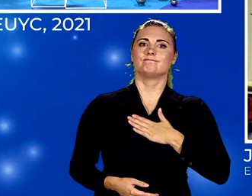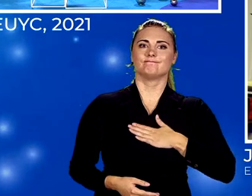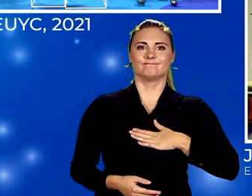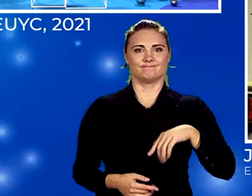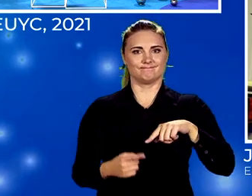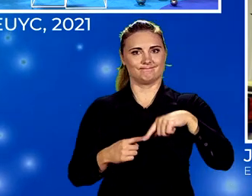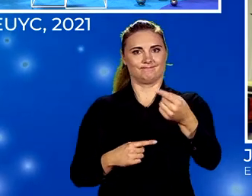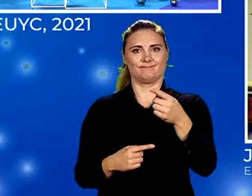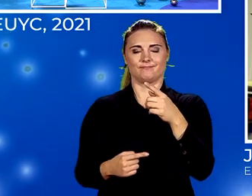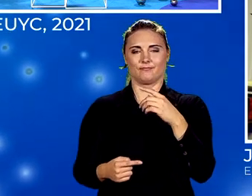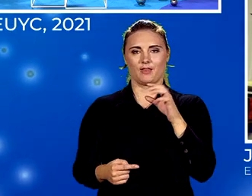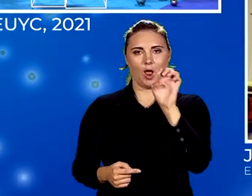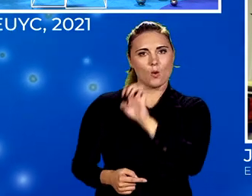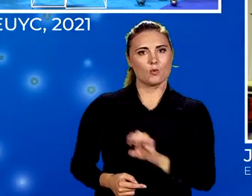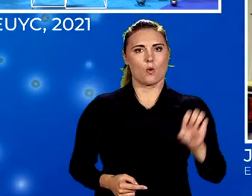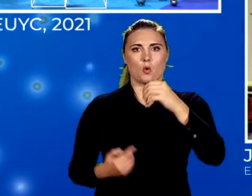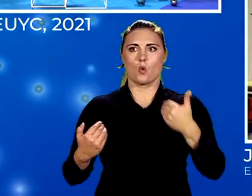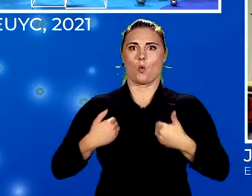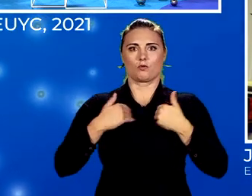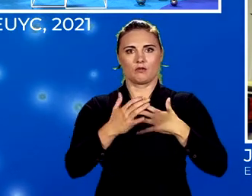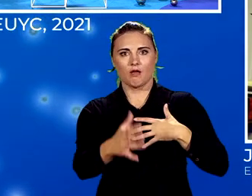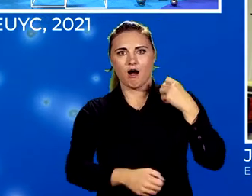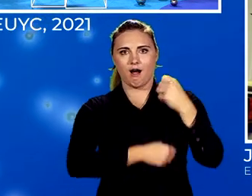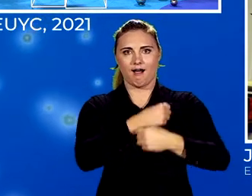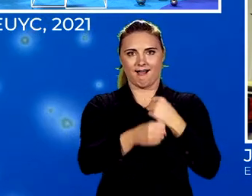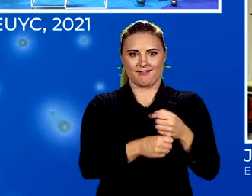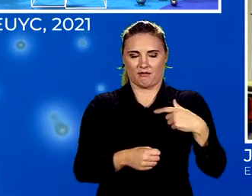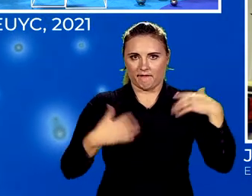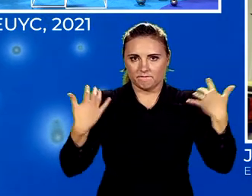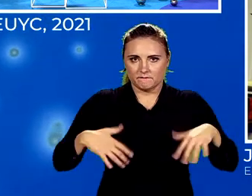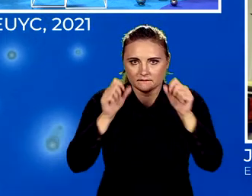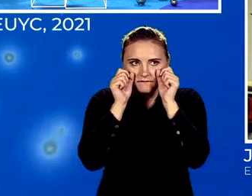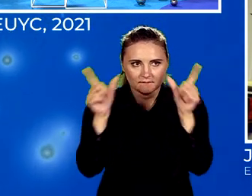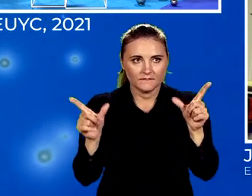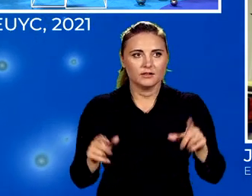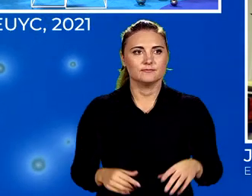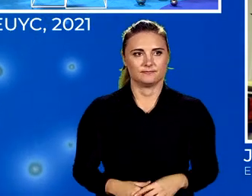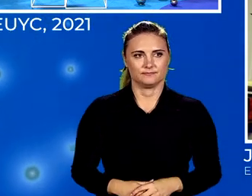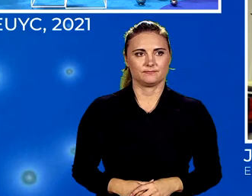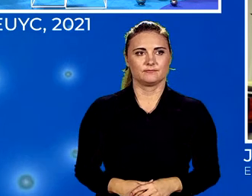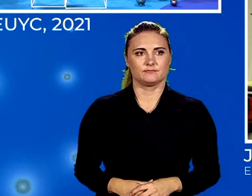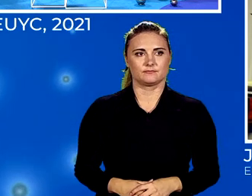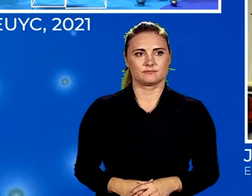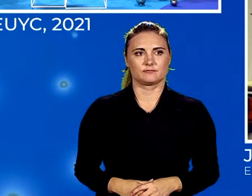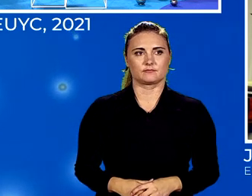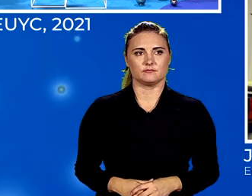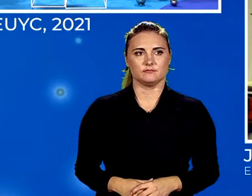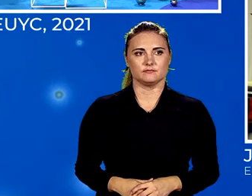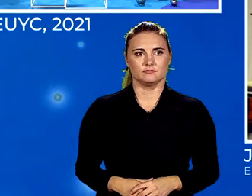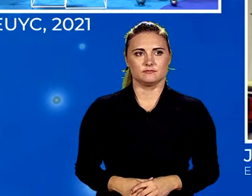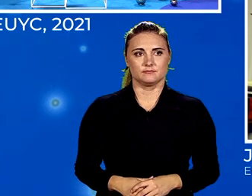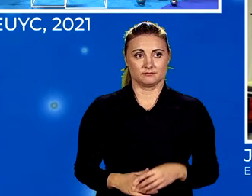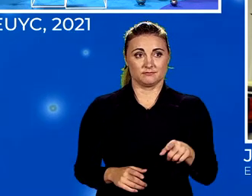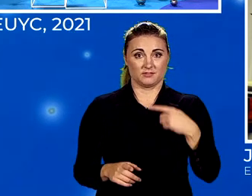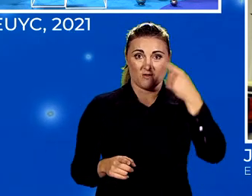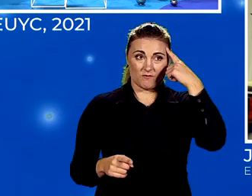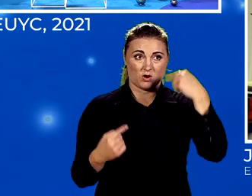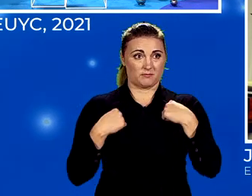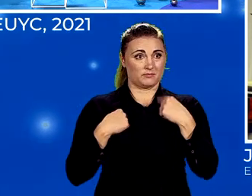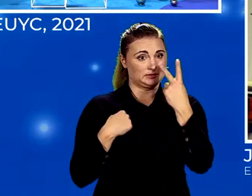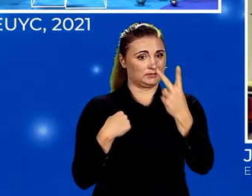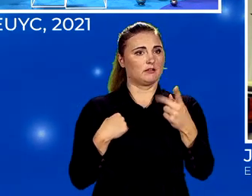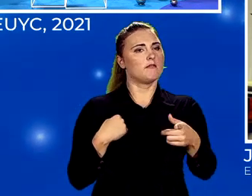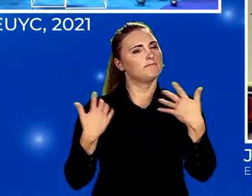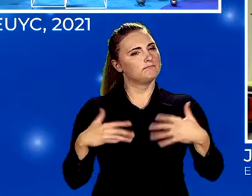the Commission and among our colleagues, it is a year that is actually, we see it as a year dedicated to empowering young